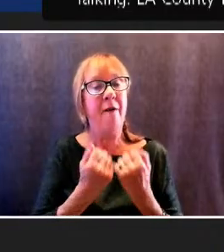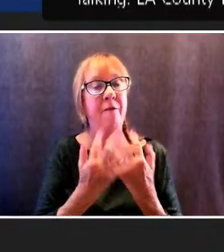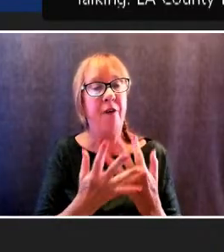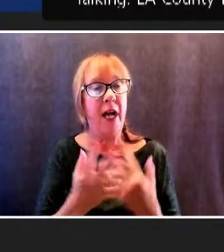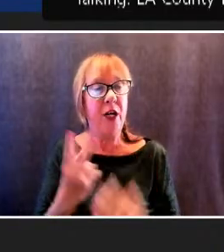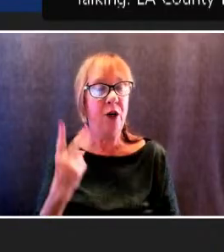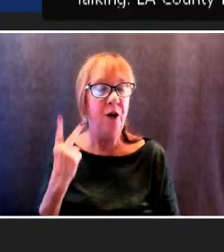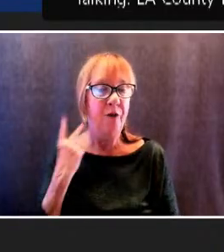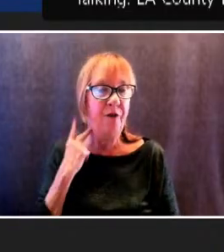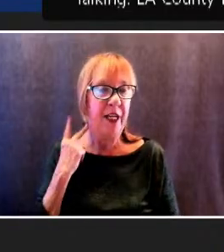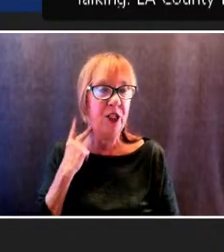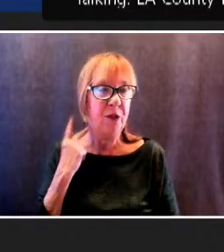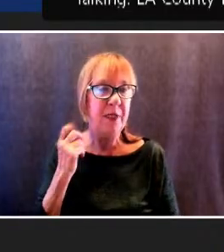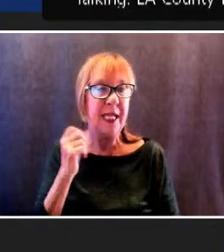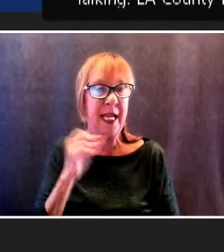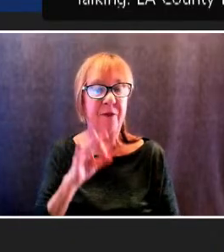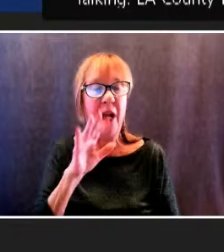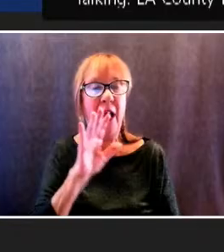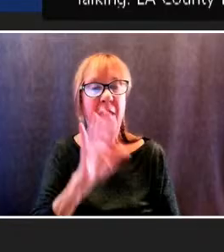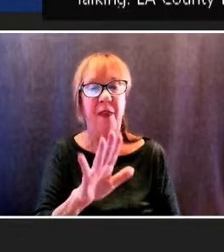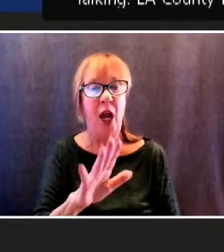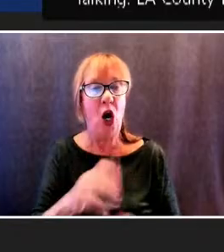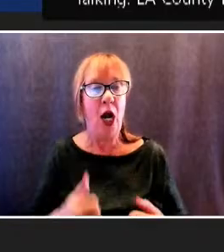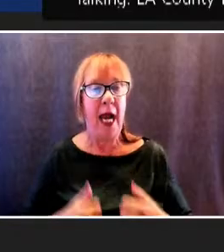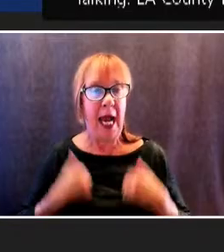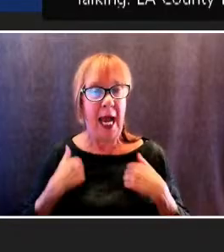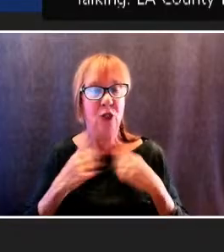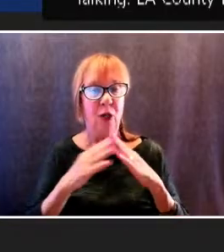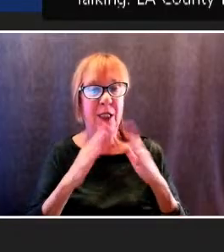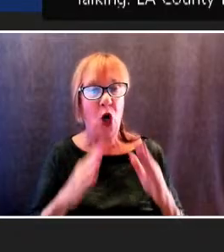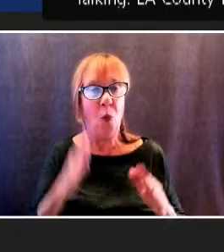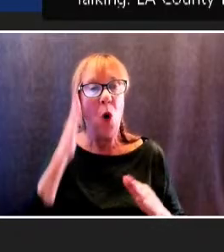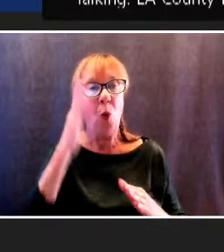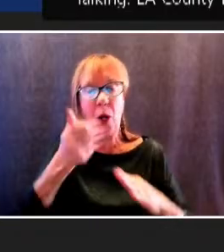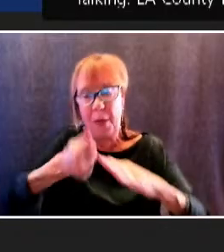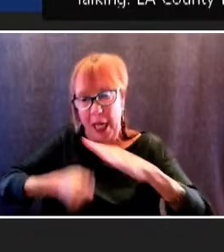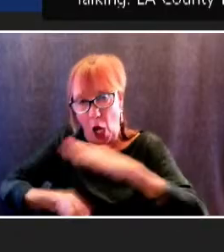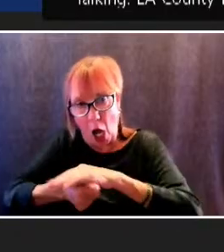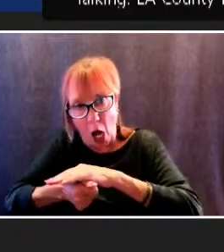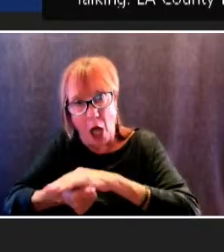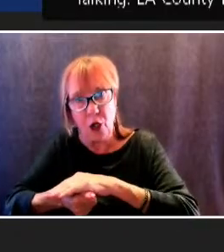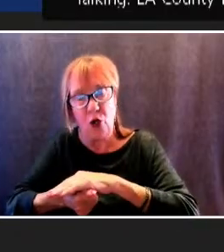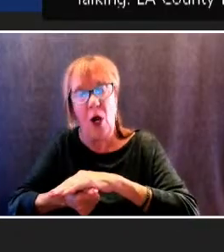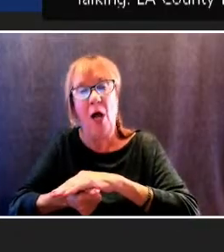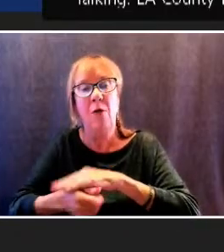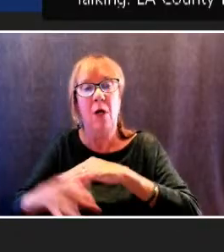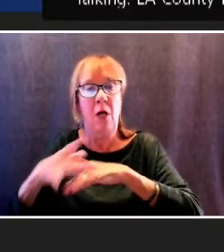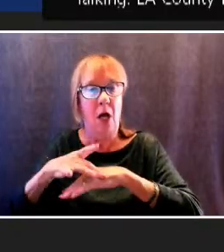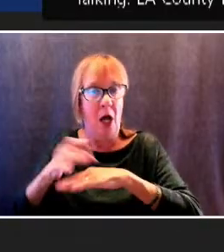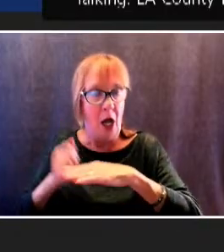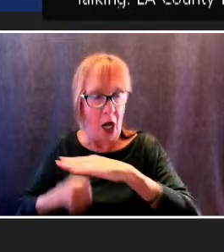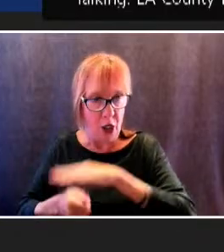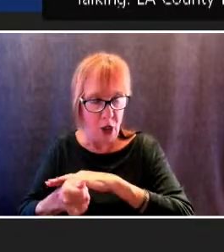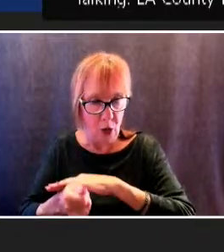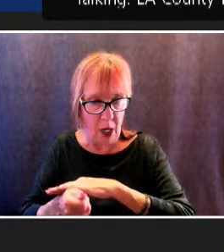specific address will be undergrounded? The website only refers to certain circuits and the map shown is not